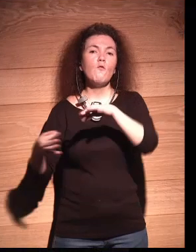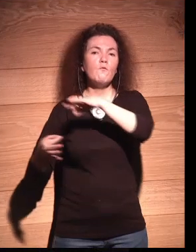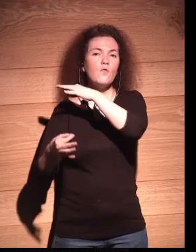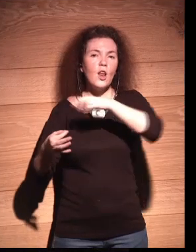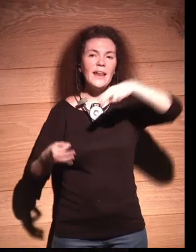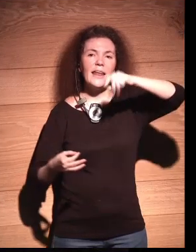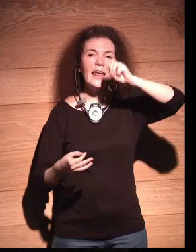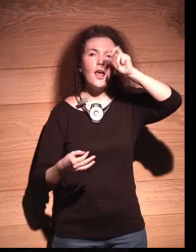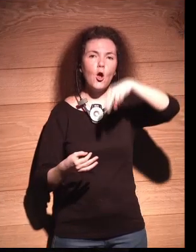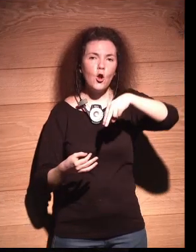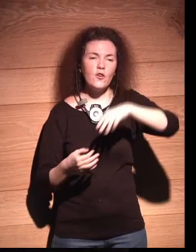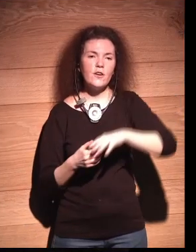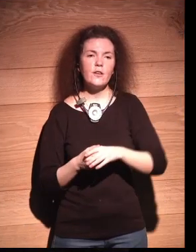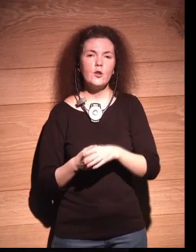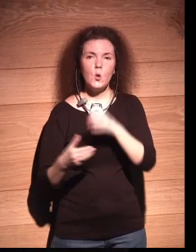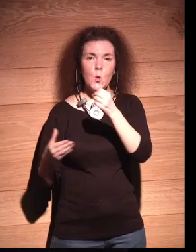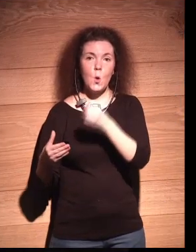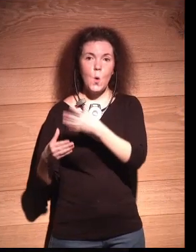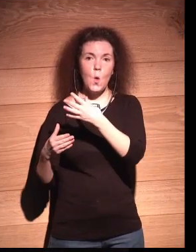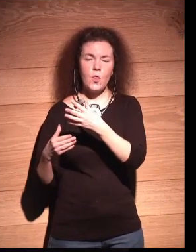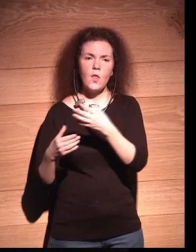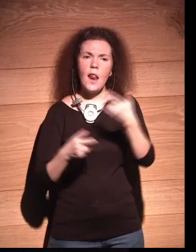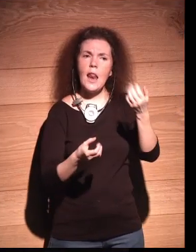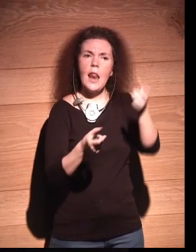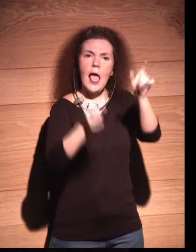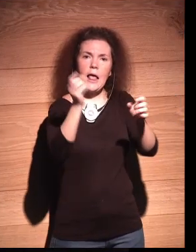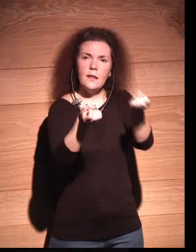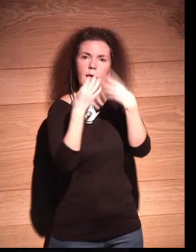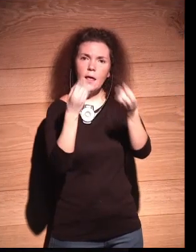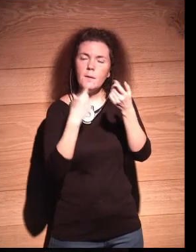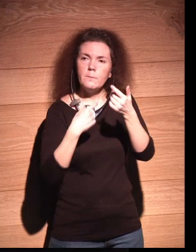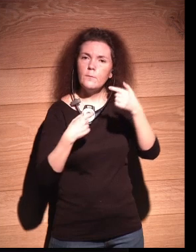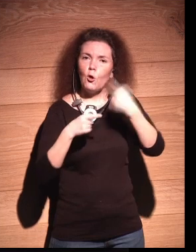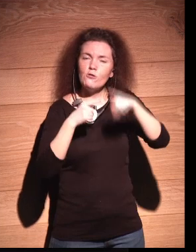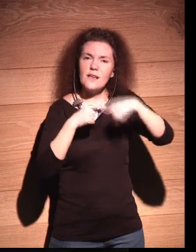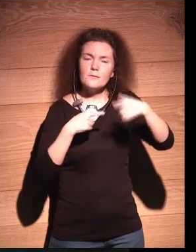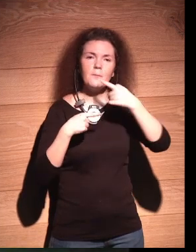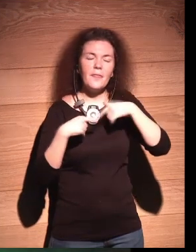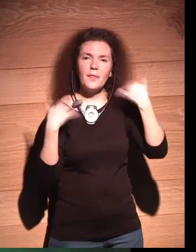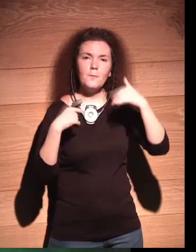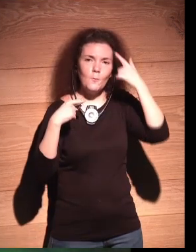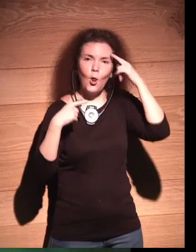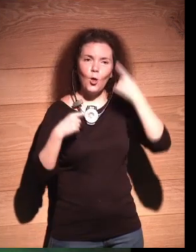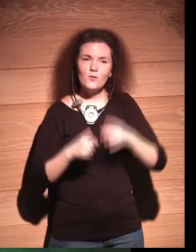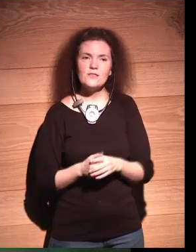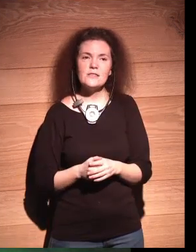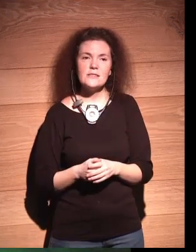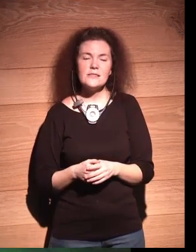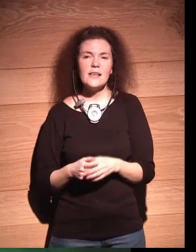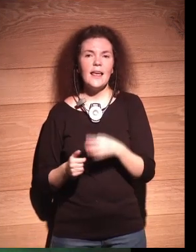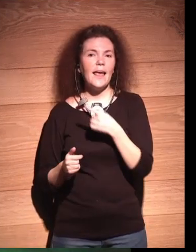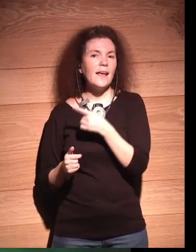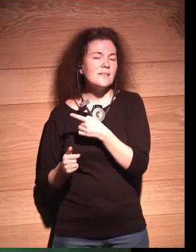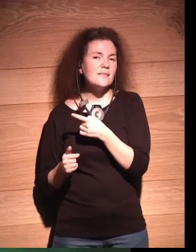crazy feedback. And I liked that very much. This was an instrument